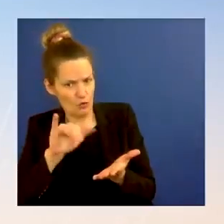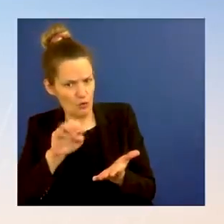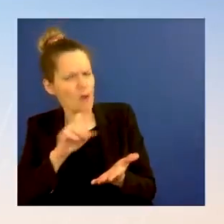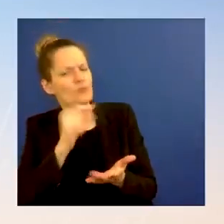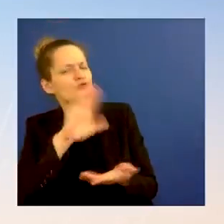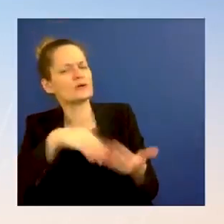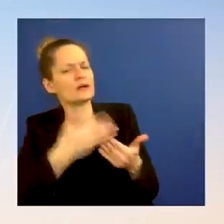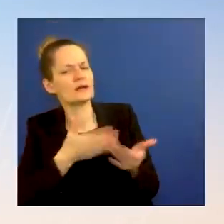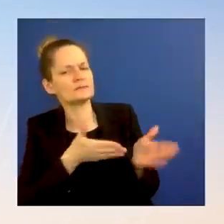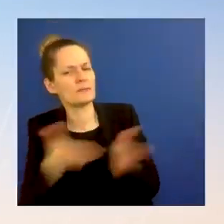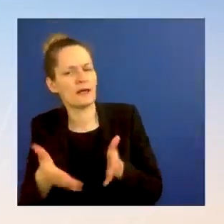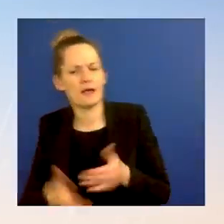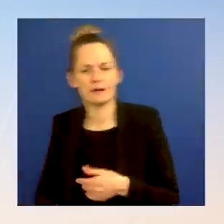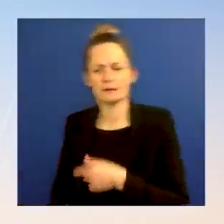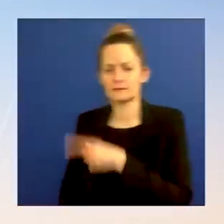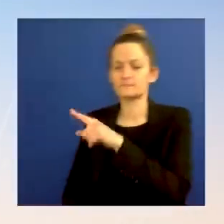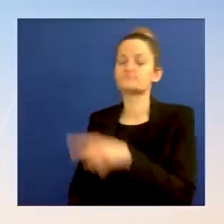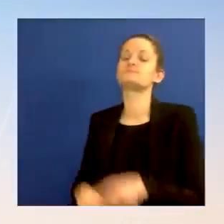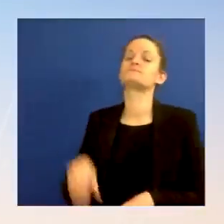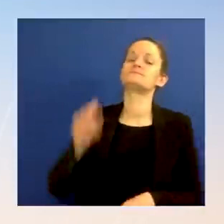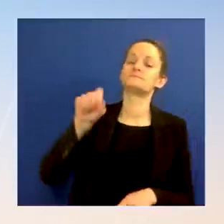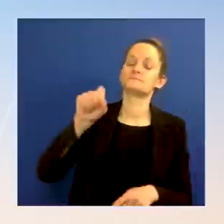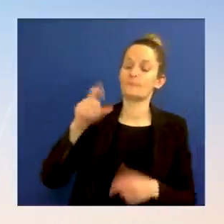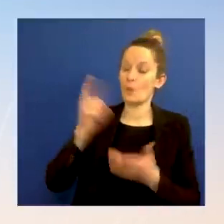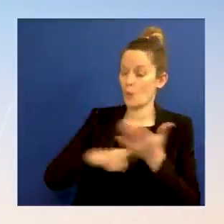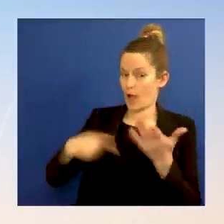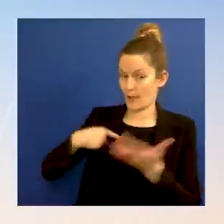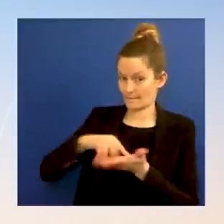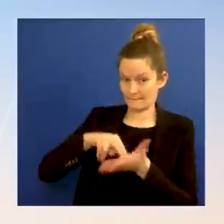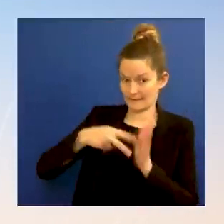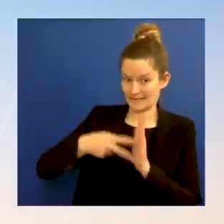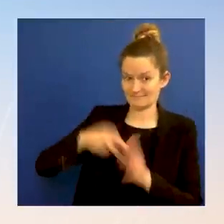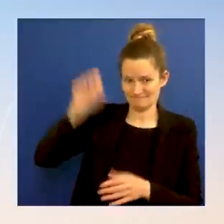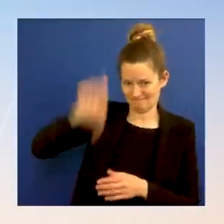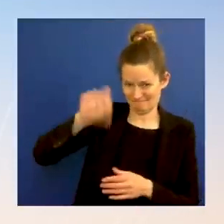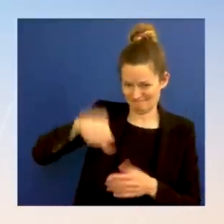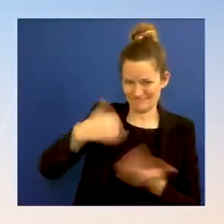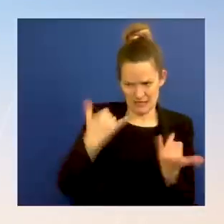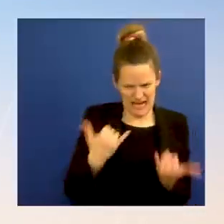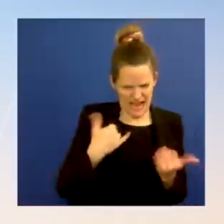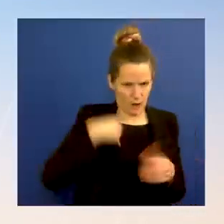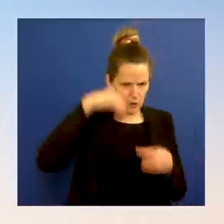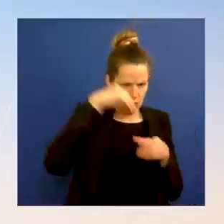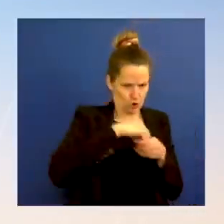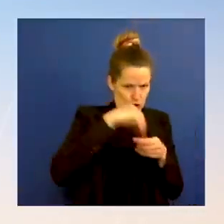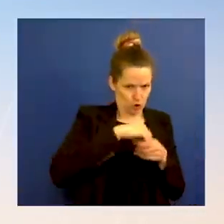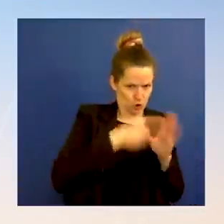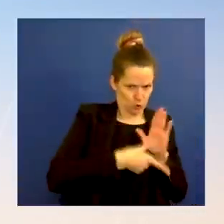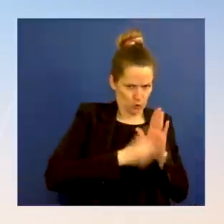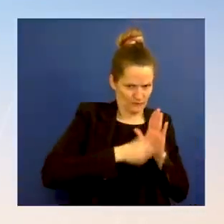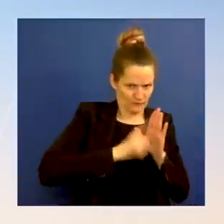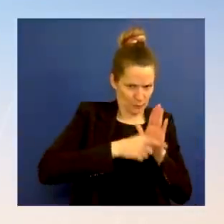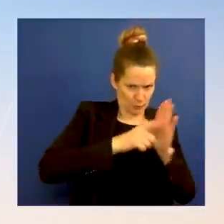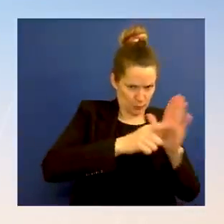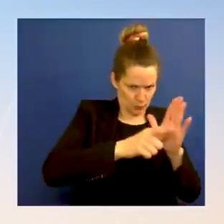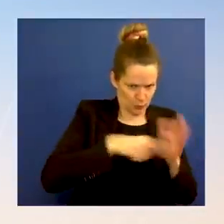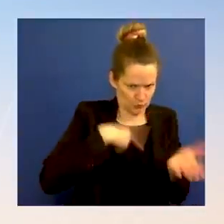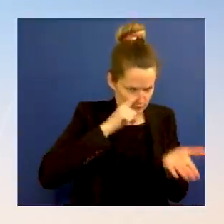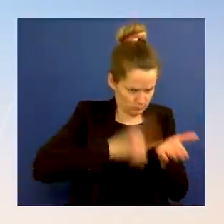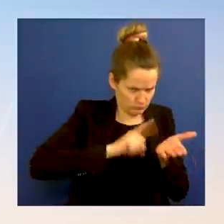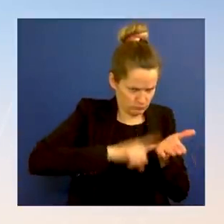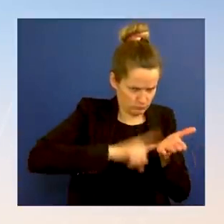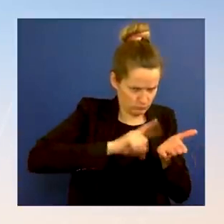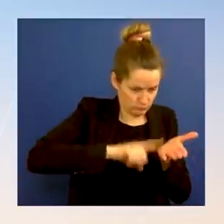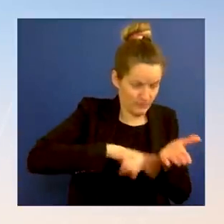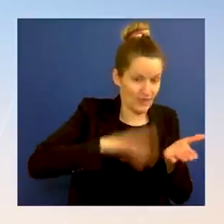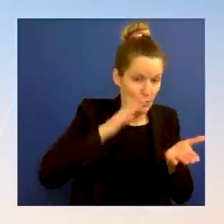if we as we continue that, we will provide any information to both the International Criminal Court, the UN, other entities